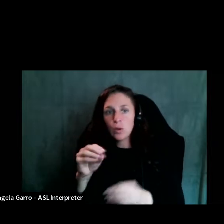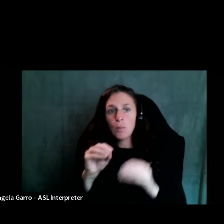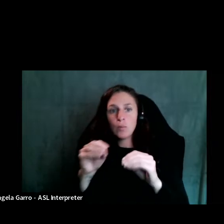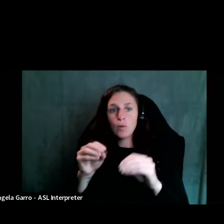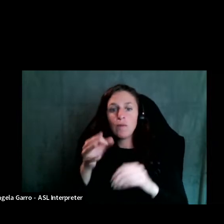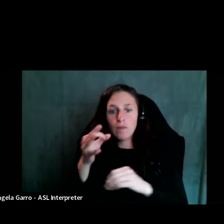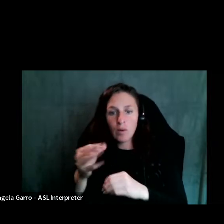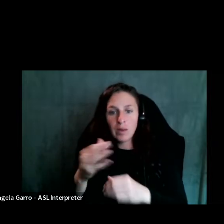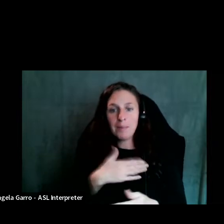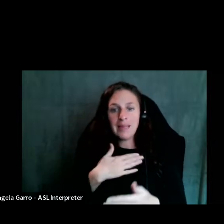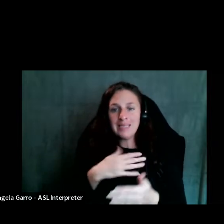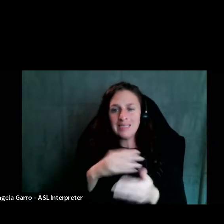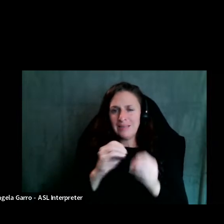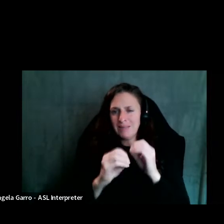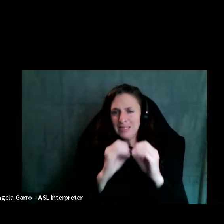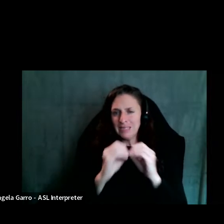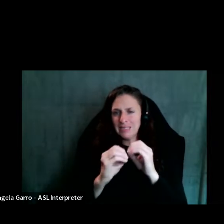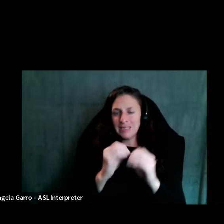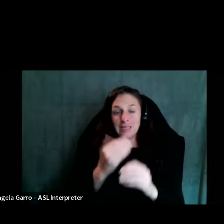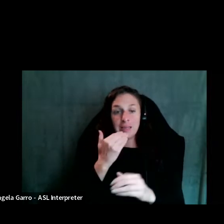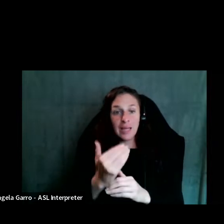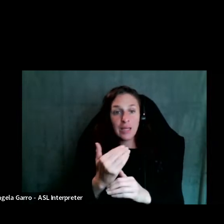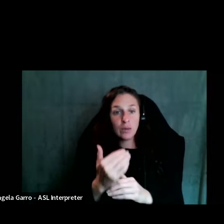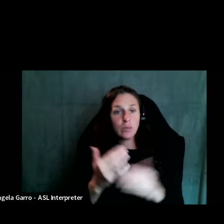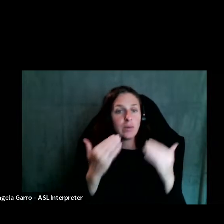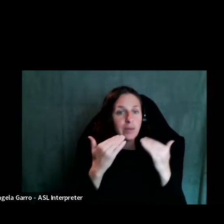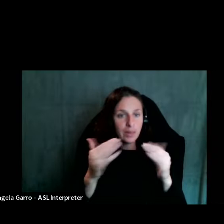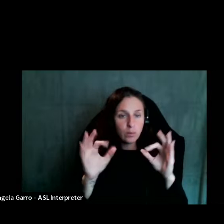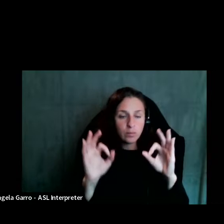this. Thank you. Thank you.